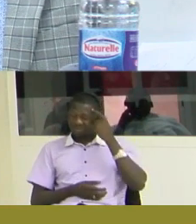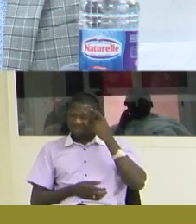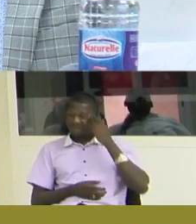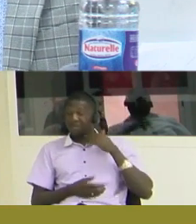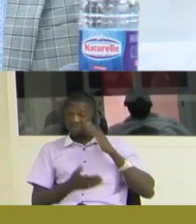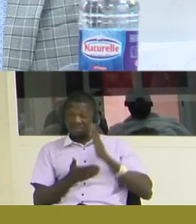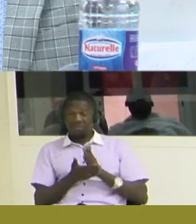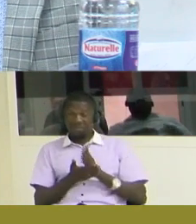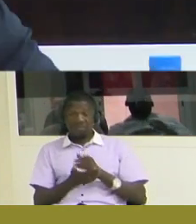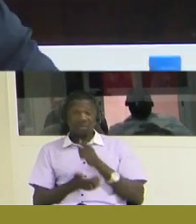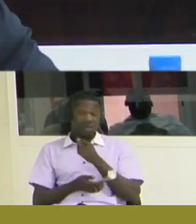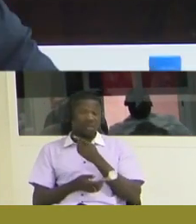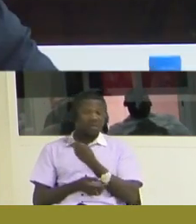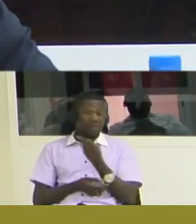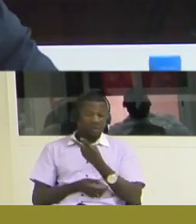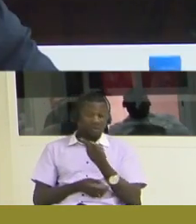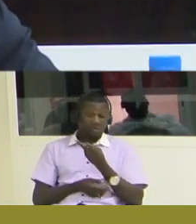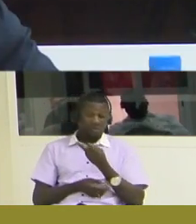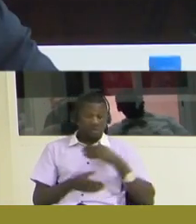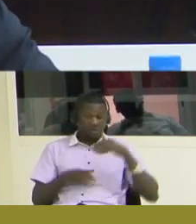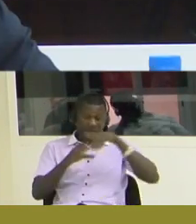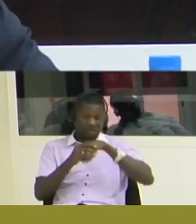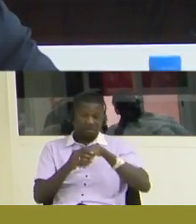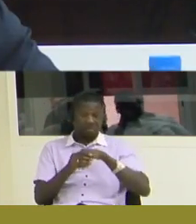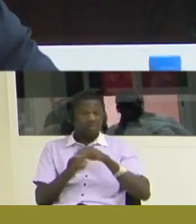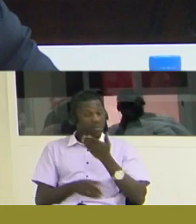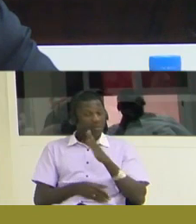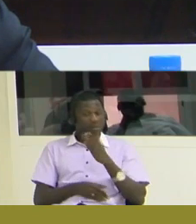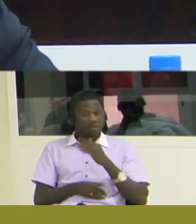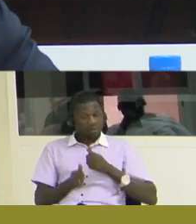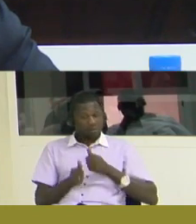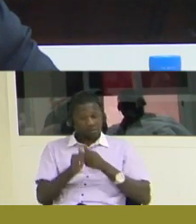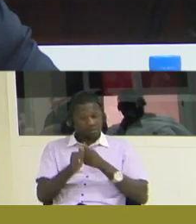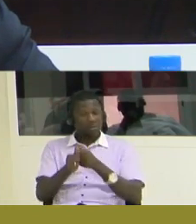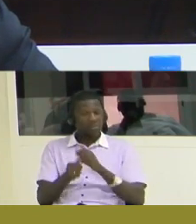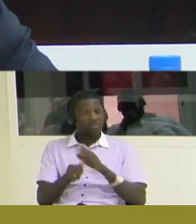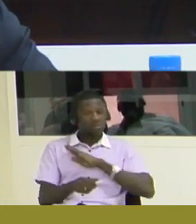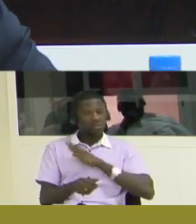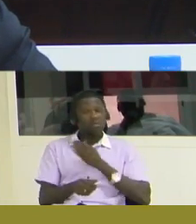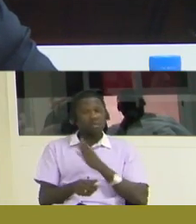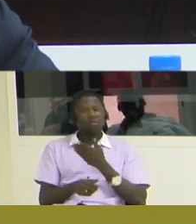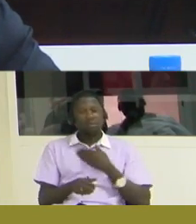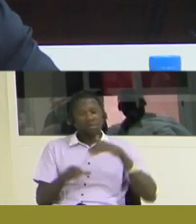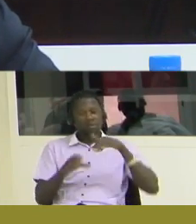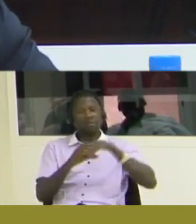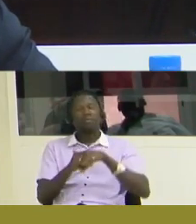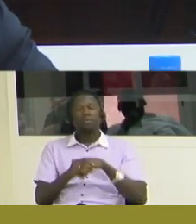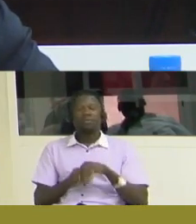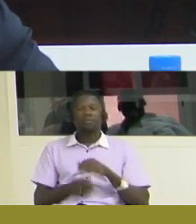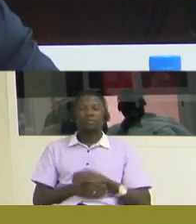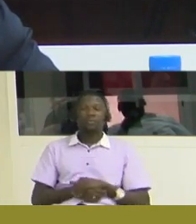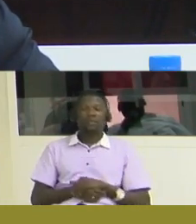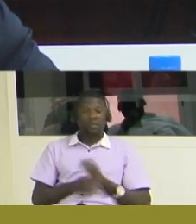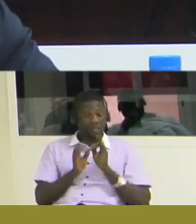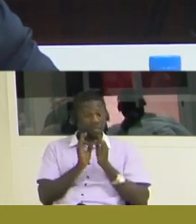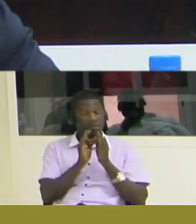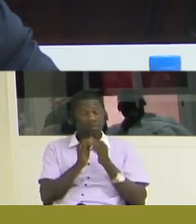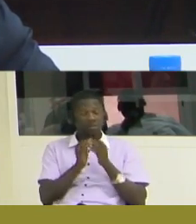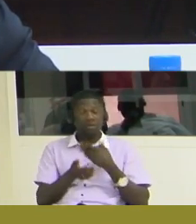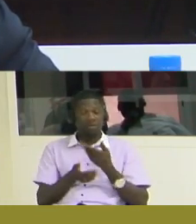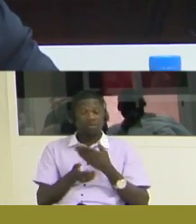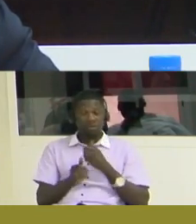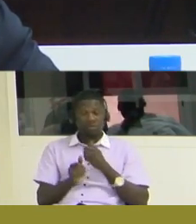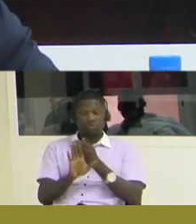if these two were involved then perhaps the orderlies were also involved and informed and in order to